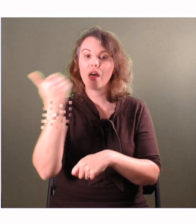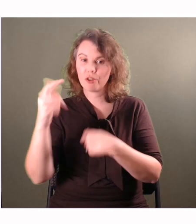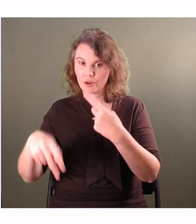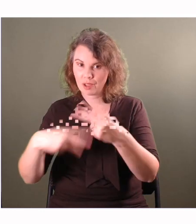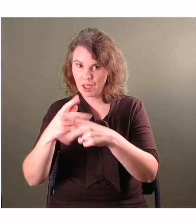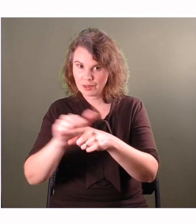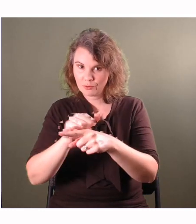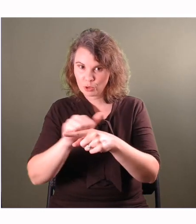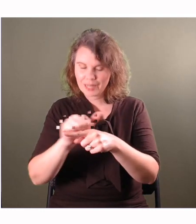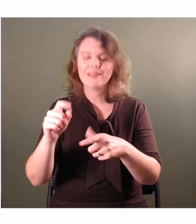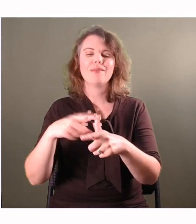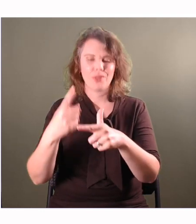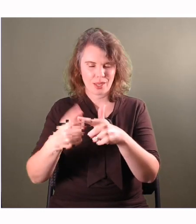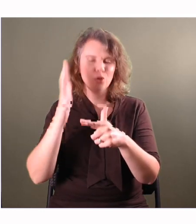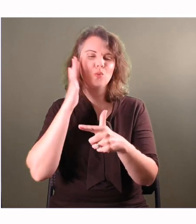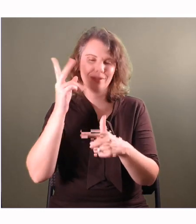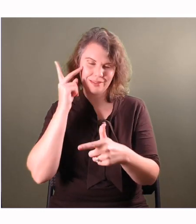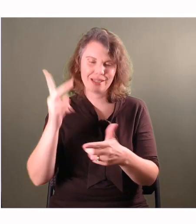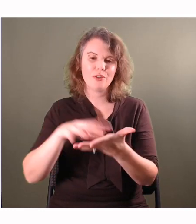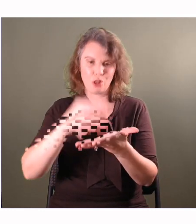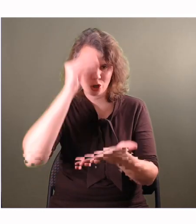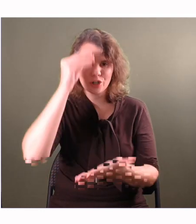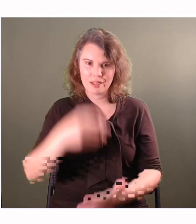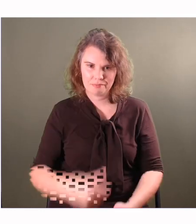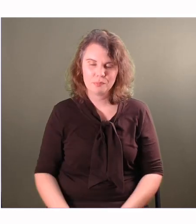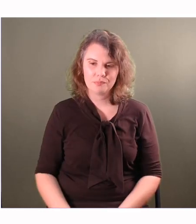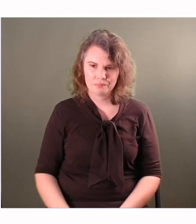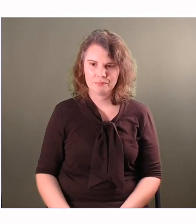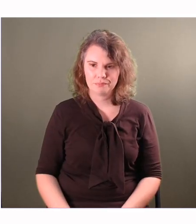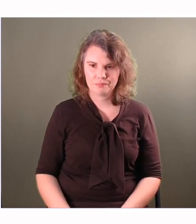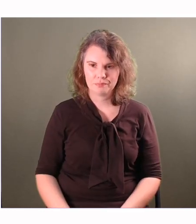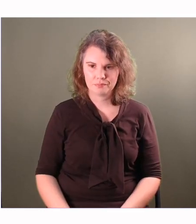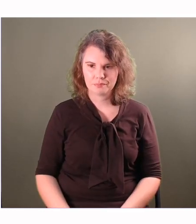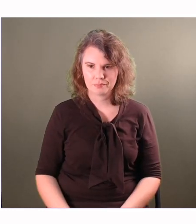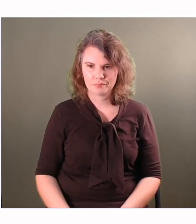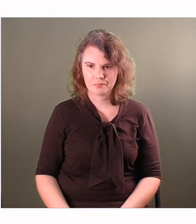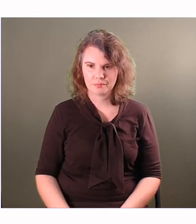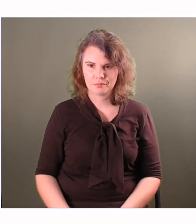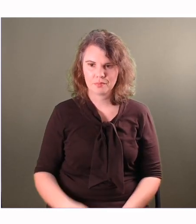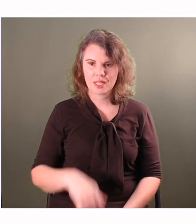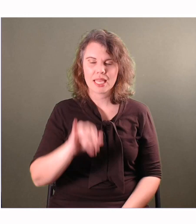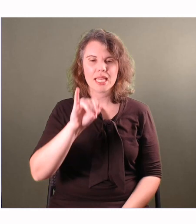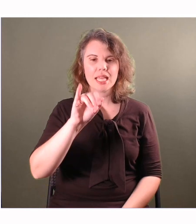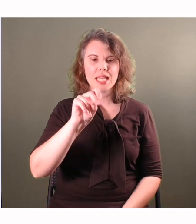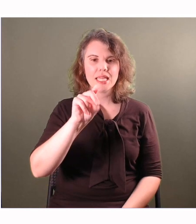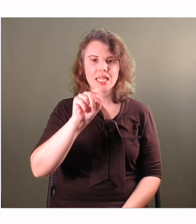one, you would see the learning, and you do see this. So it looks like